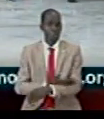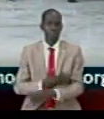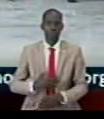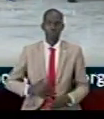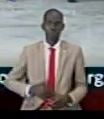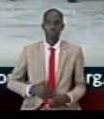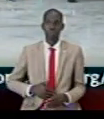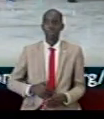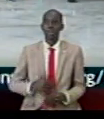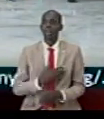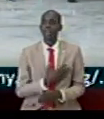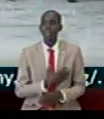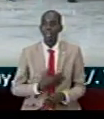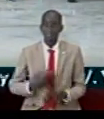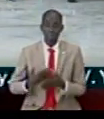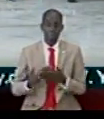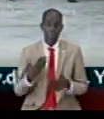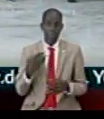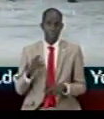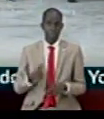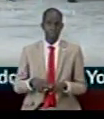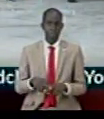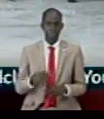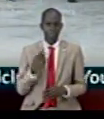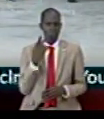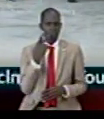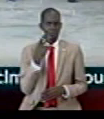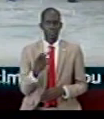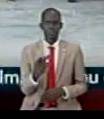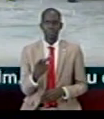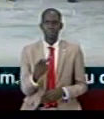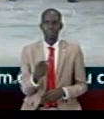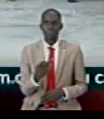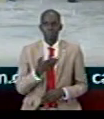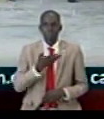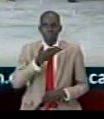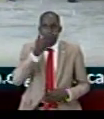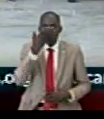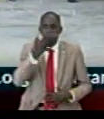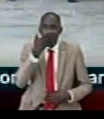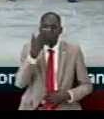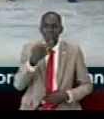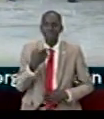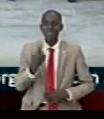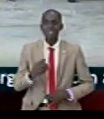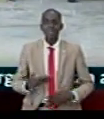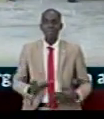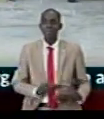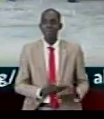could even take my seat, I perceived the stench of my son's poo.